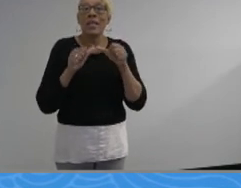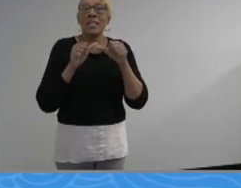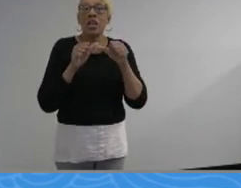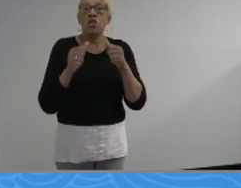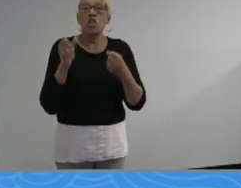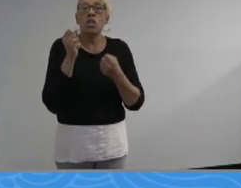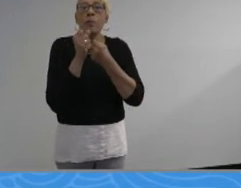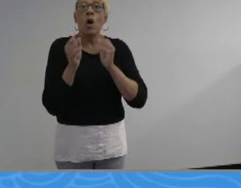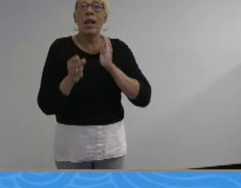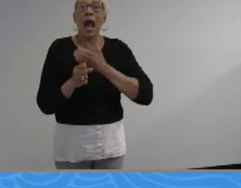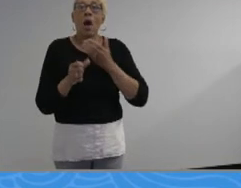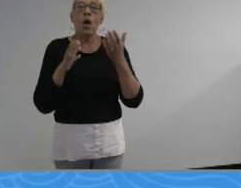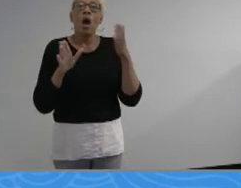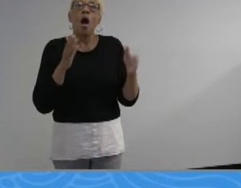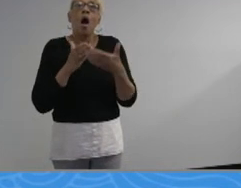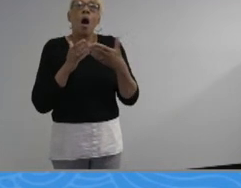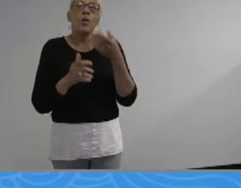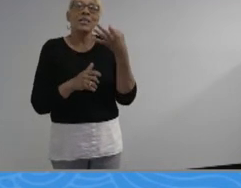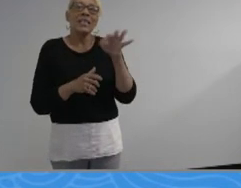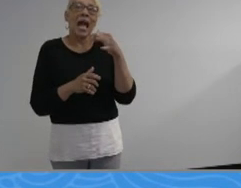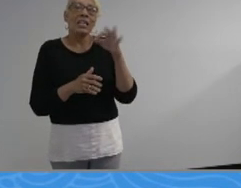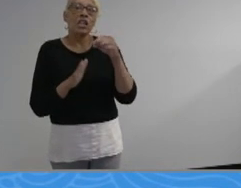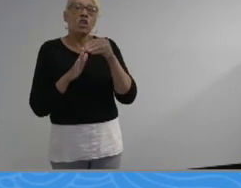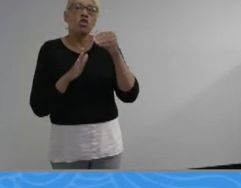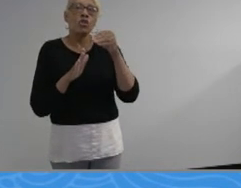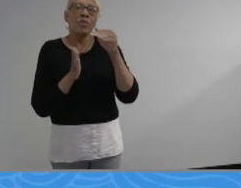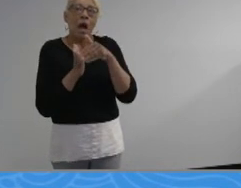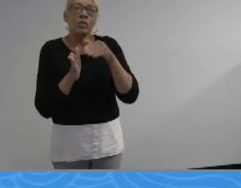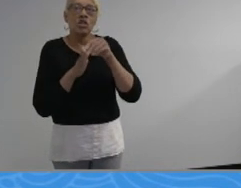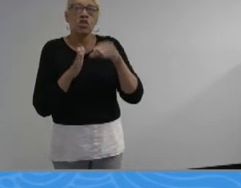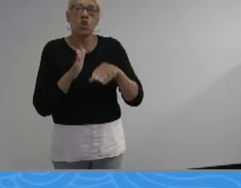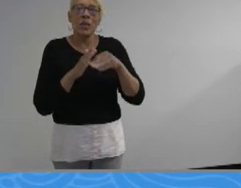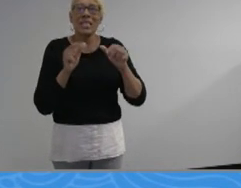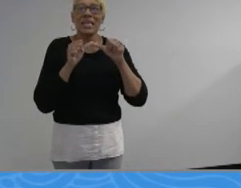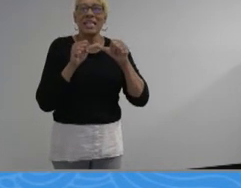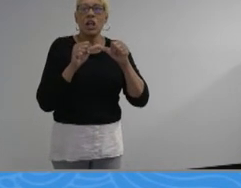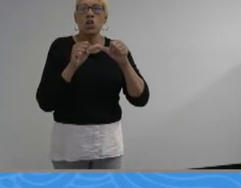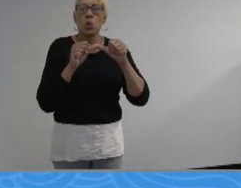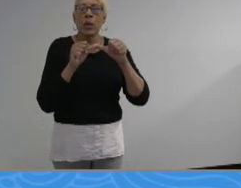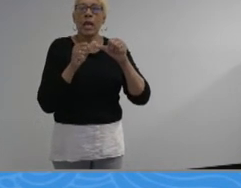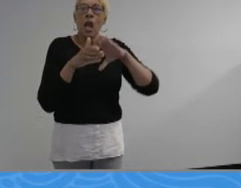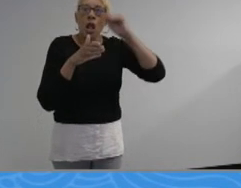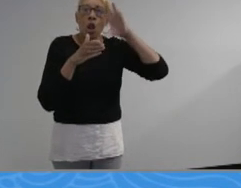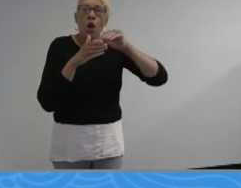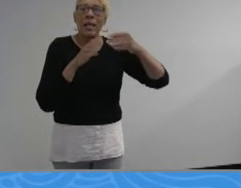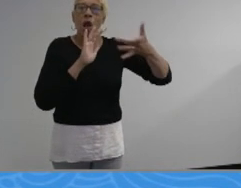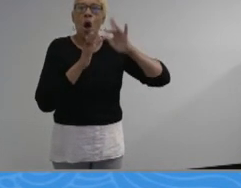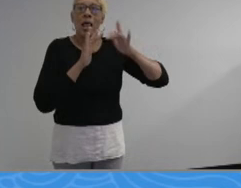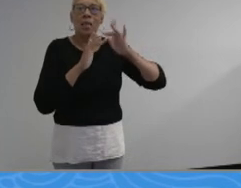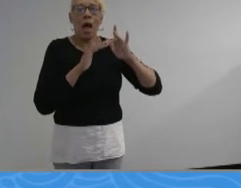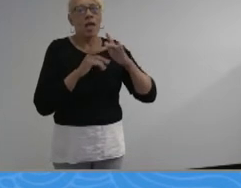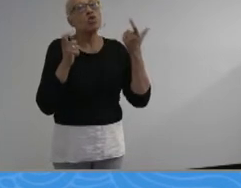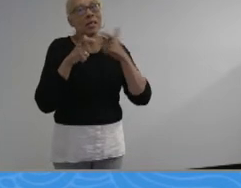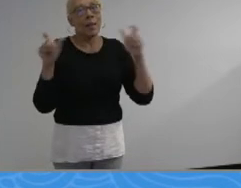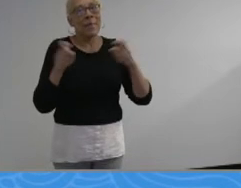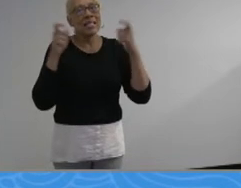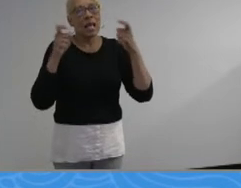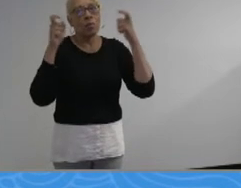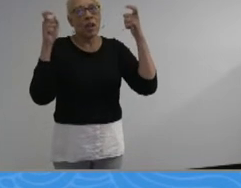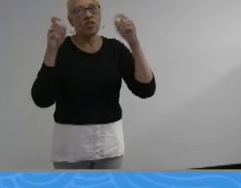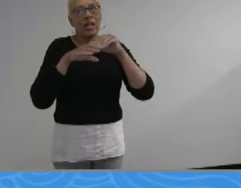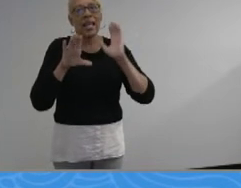support our almost 19,000 students that are continuing their learning online. So it's just it's a big celebration within our